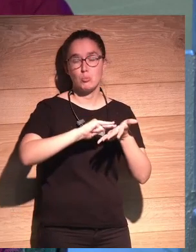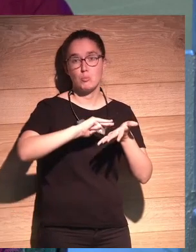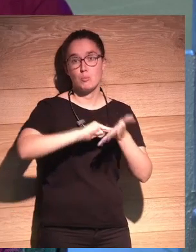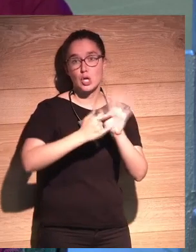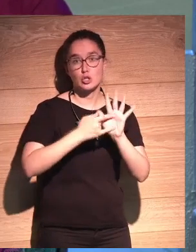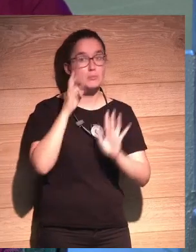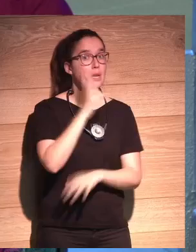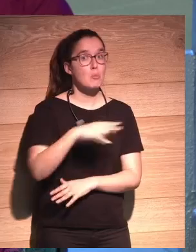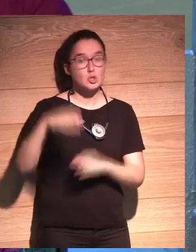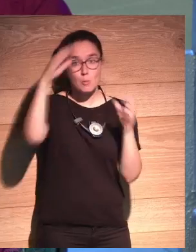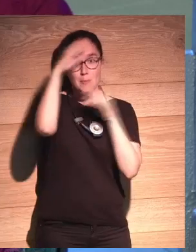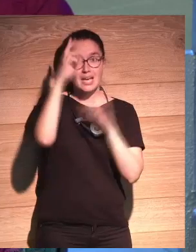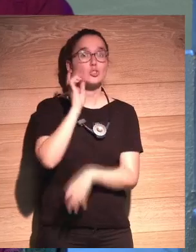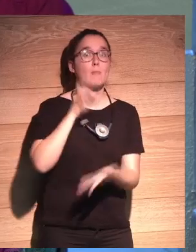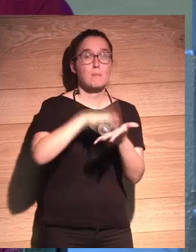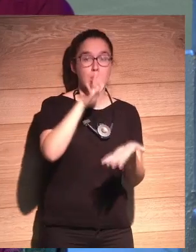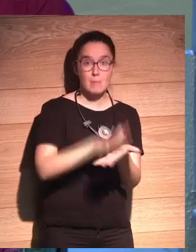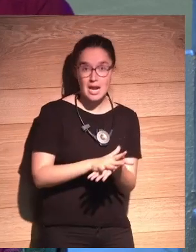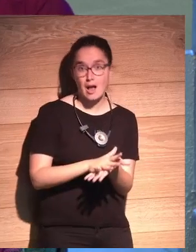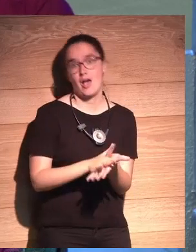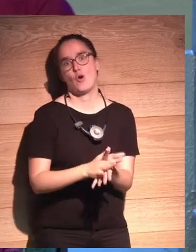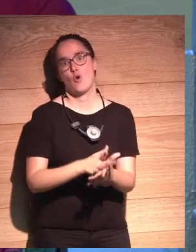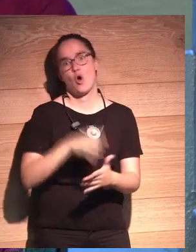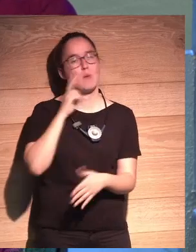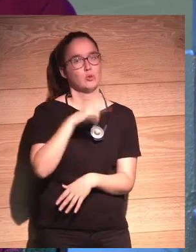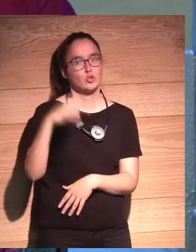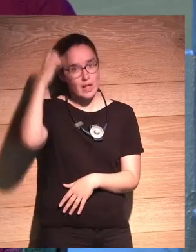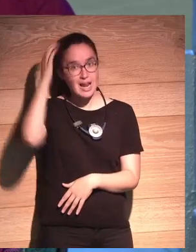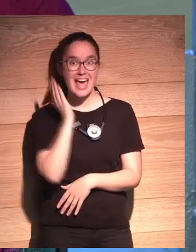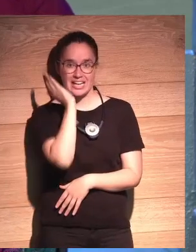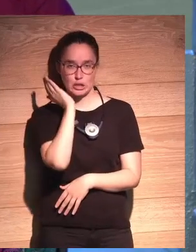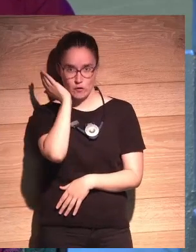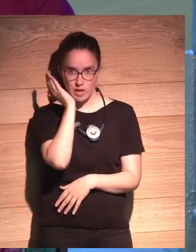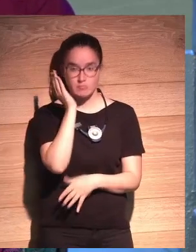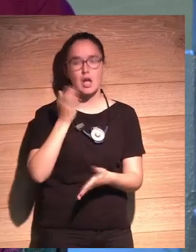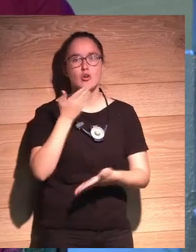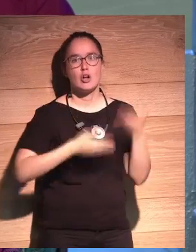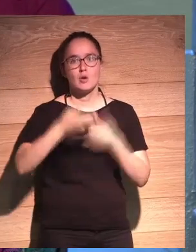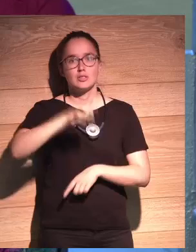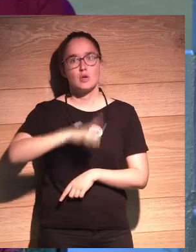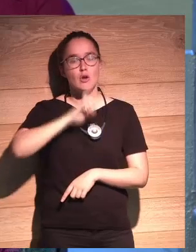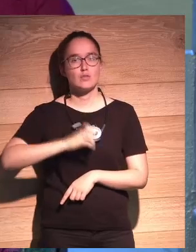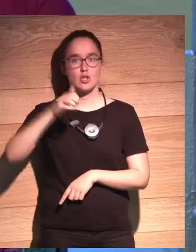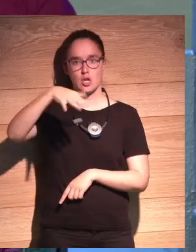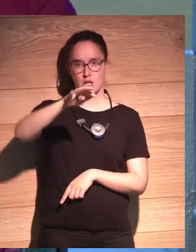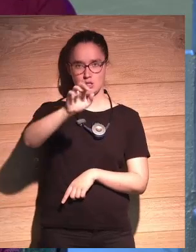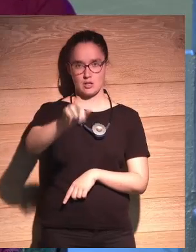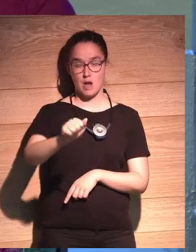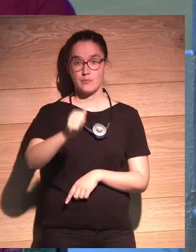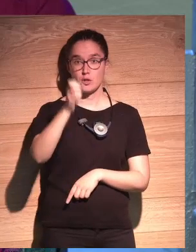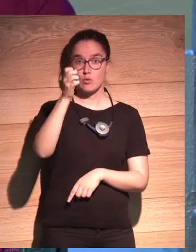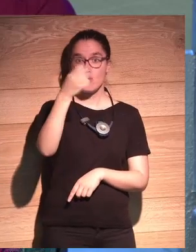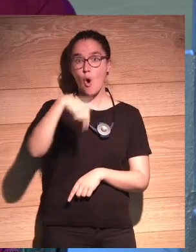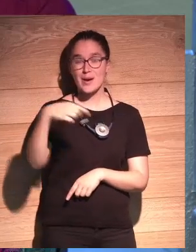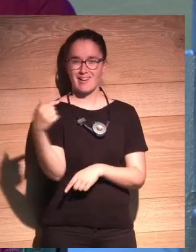and coordinated different projects for the Museo Picasso Foundation and the Museo Reina